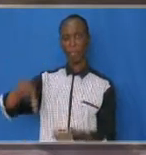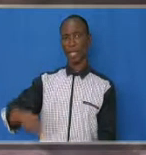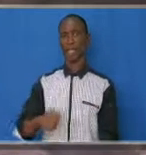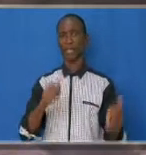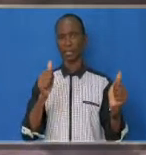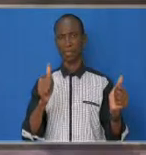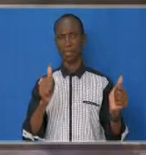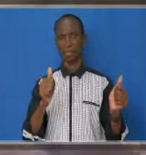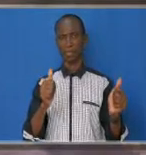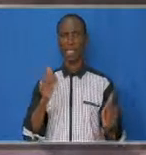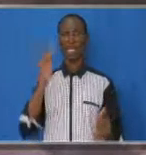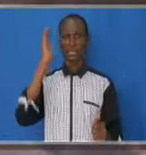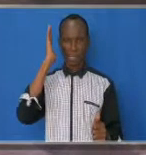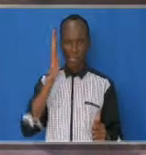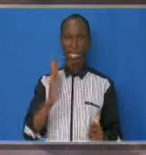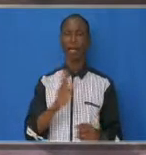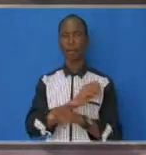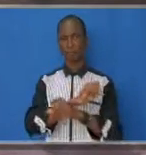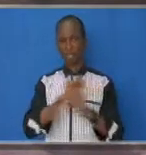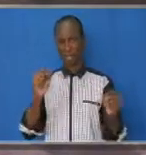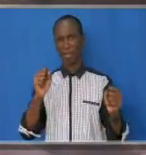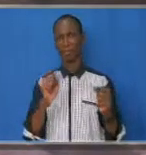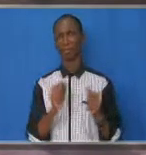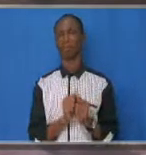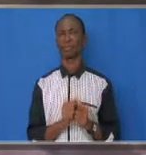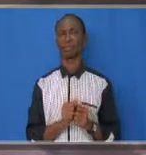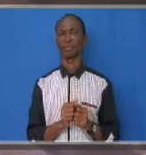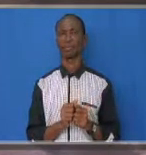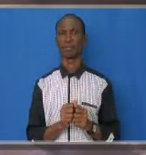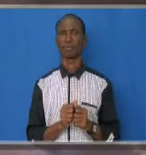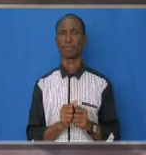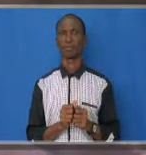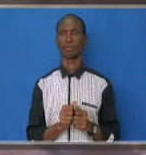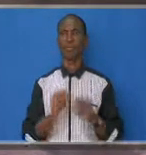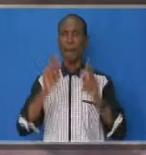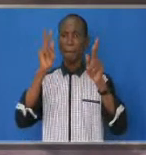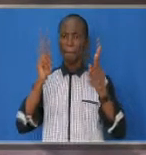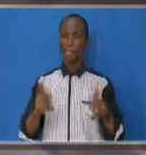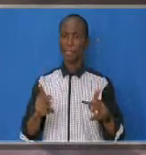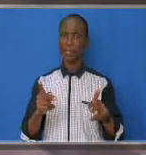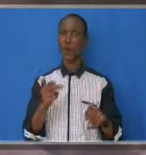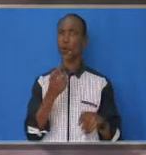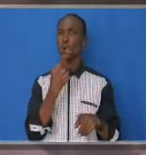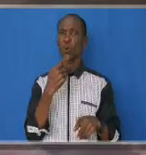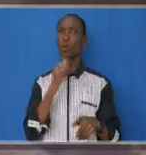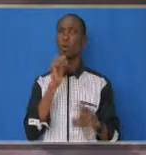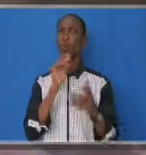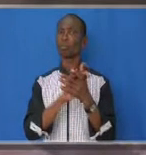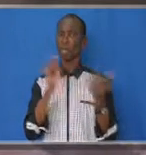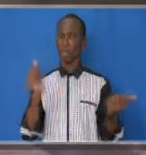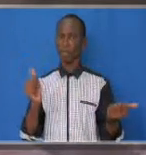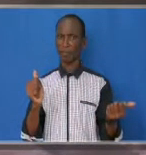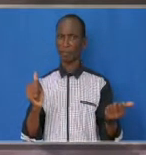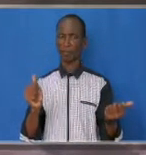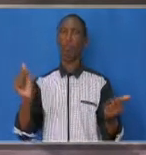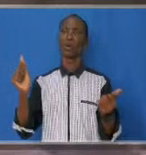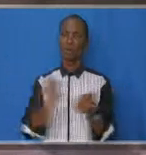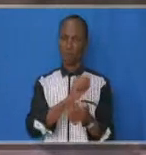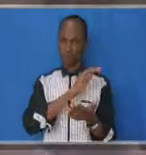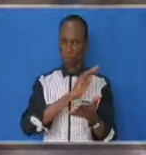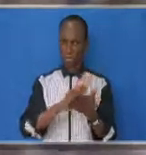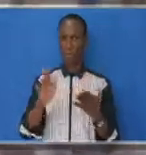wo koto akasie ana guns akasie a mo hyehyɛ ene eho kye ana nyamesum din akasie a ededa